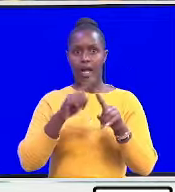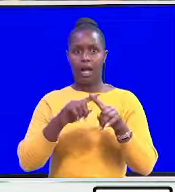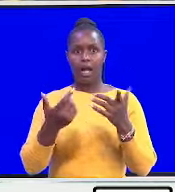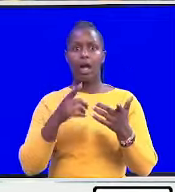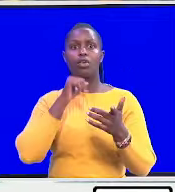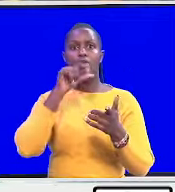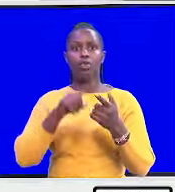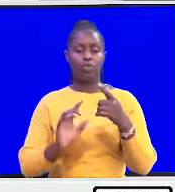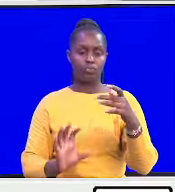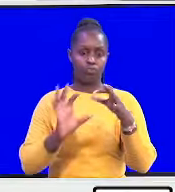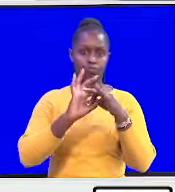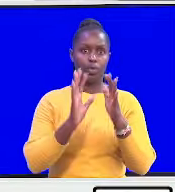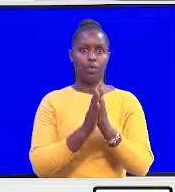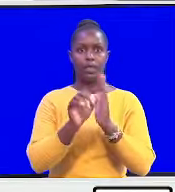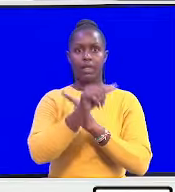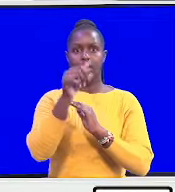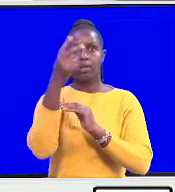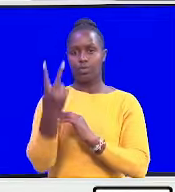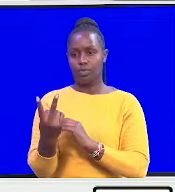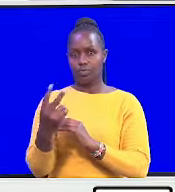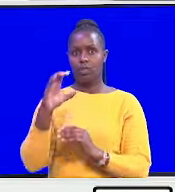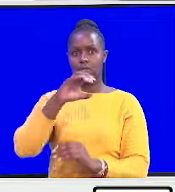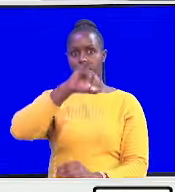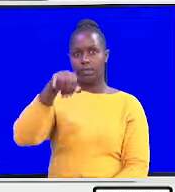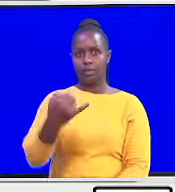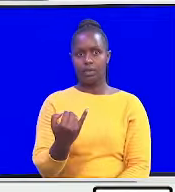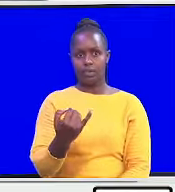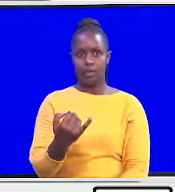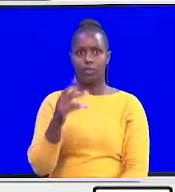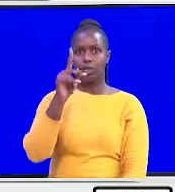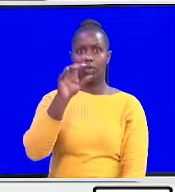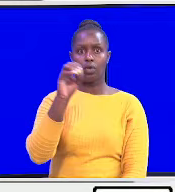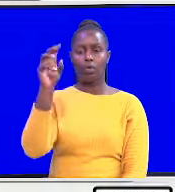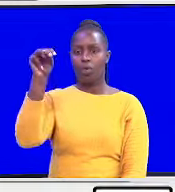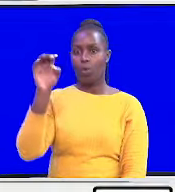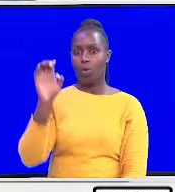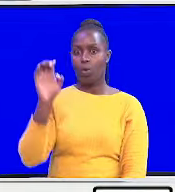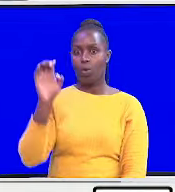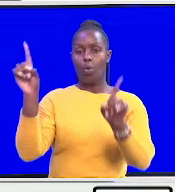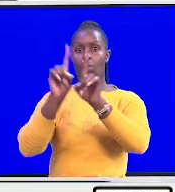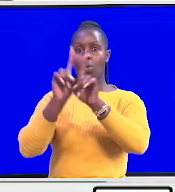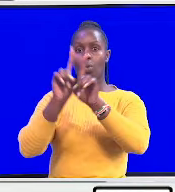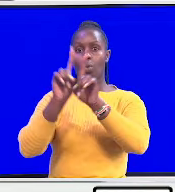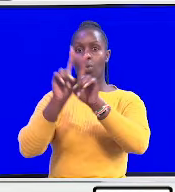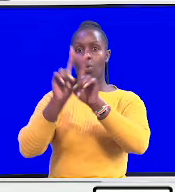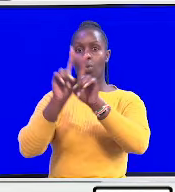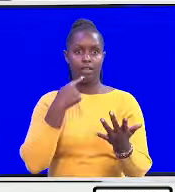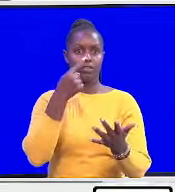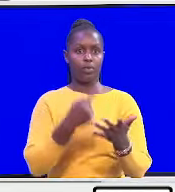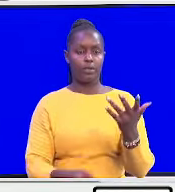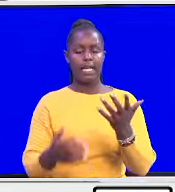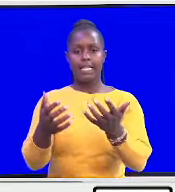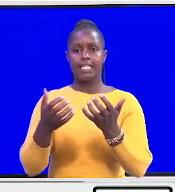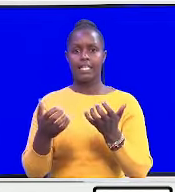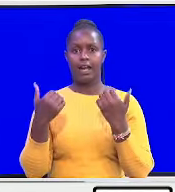from the other two. The head of the judiciary, Chief Justice Martha Koome, on the other hand, averse that there is need